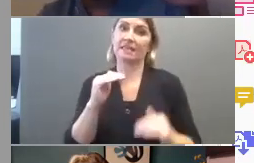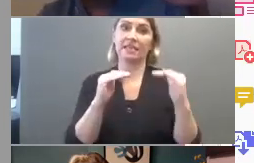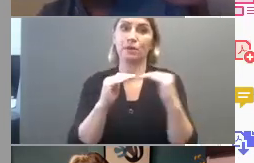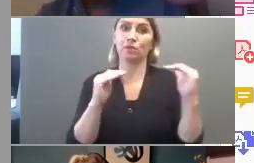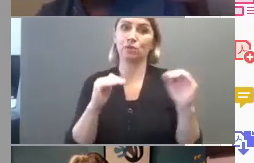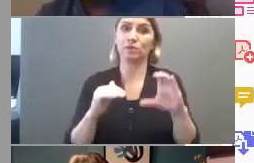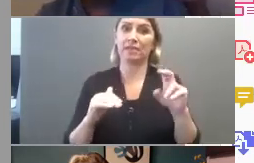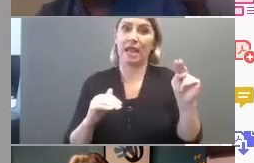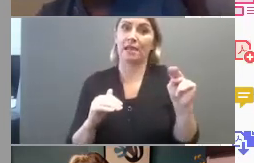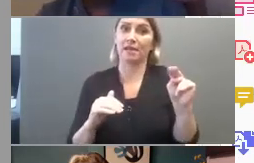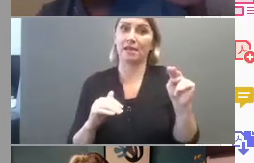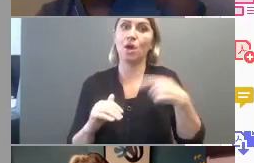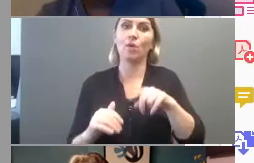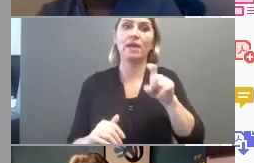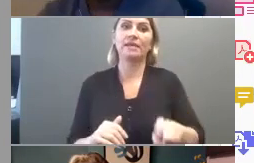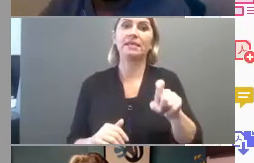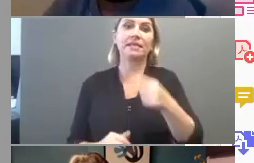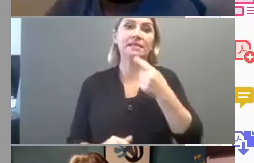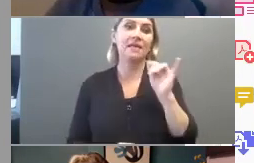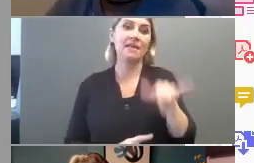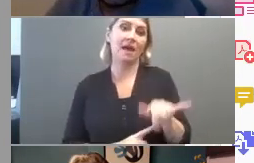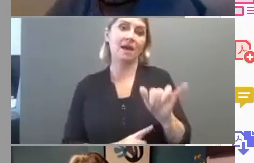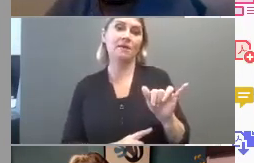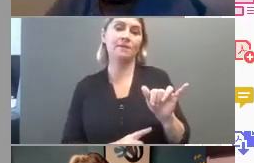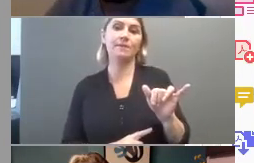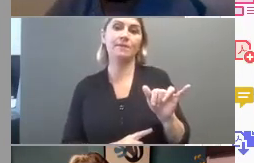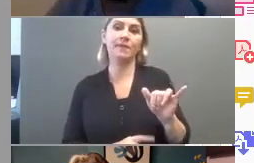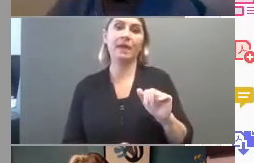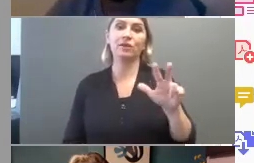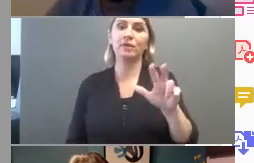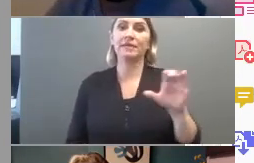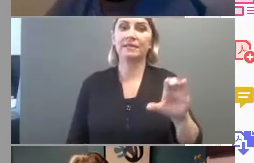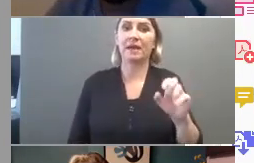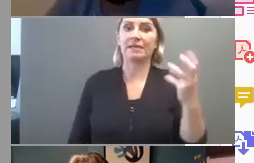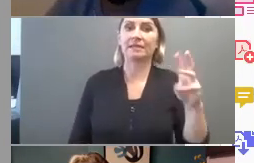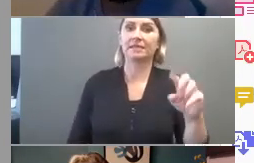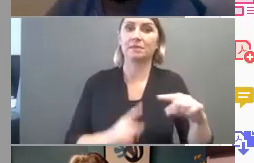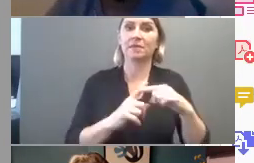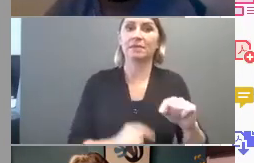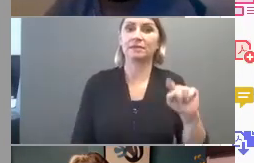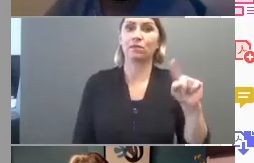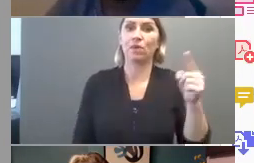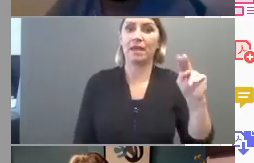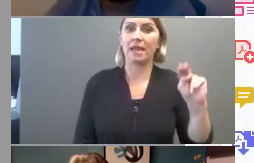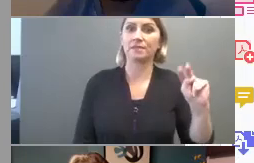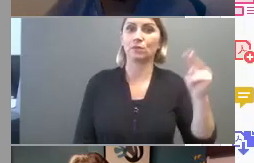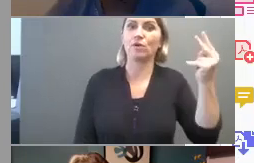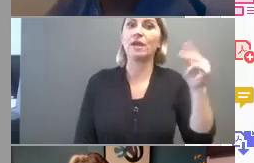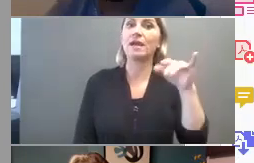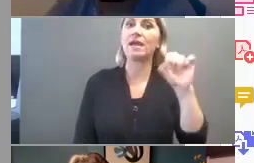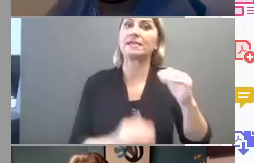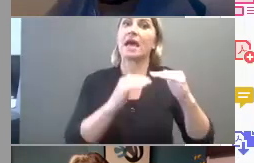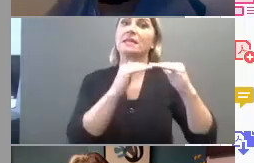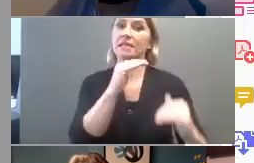cn squared, we need to say that 3c by 16 plus n squared is less